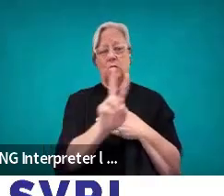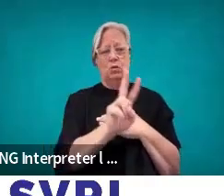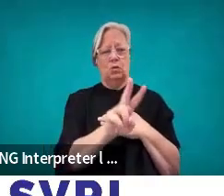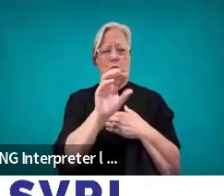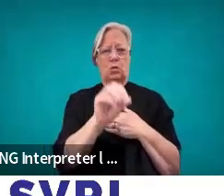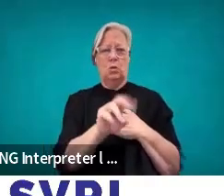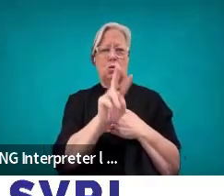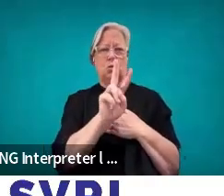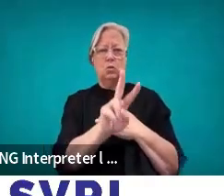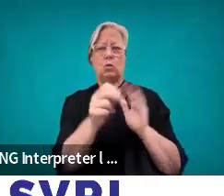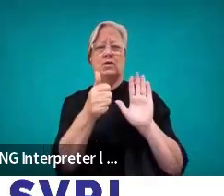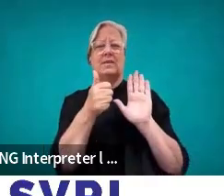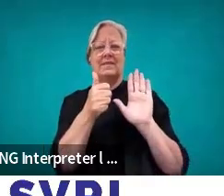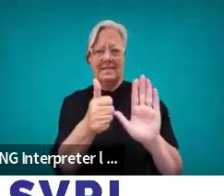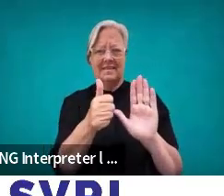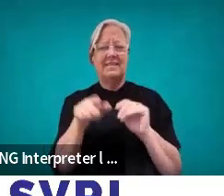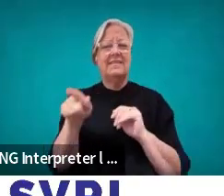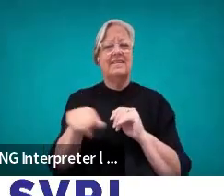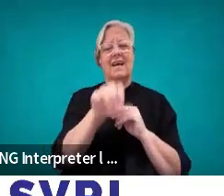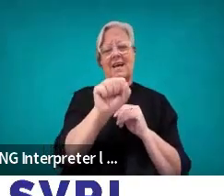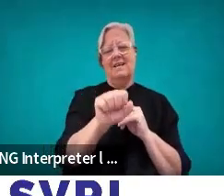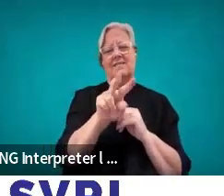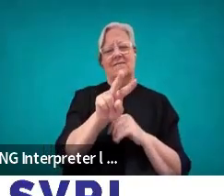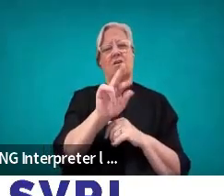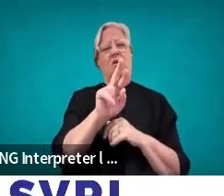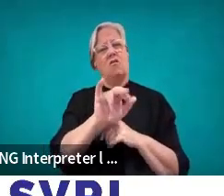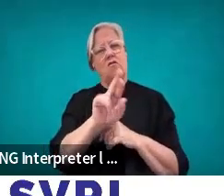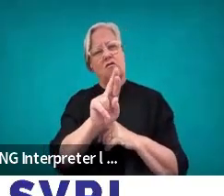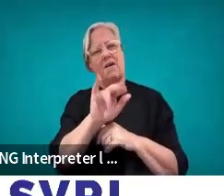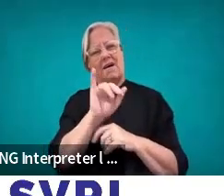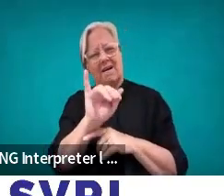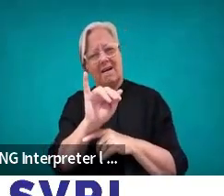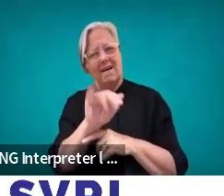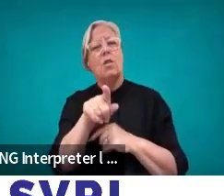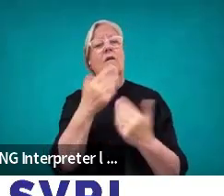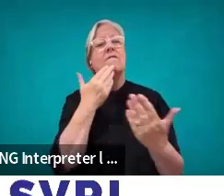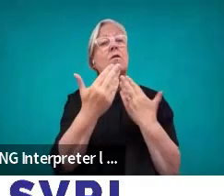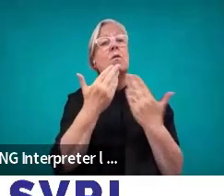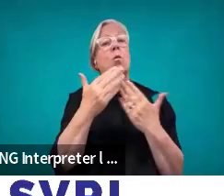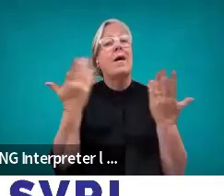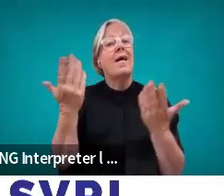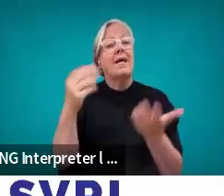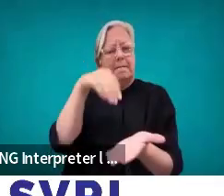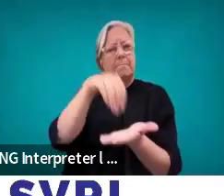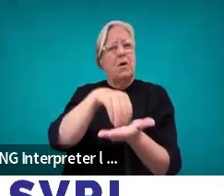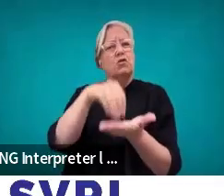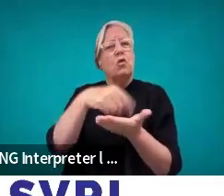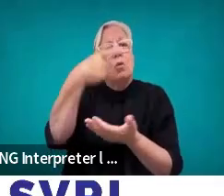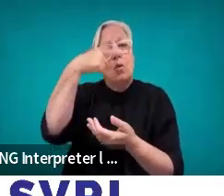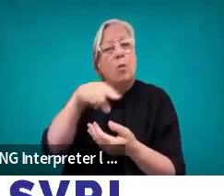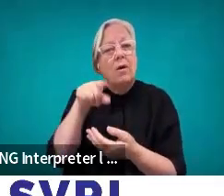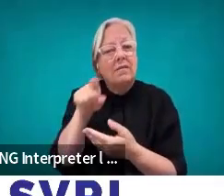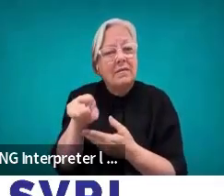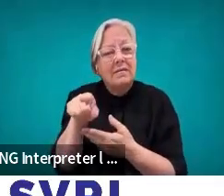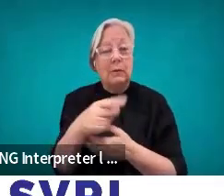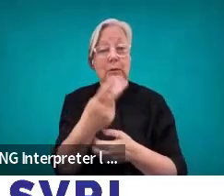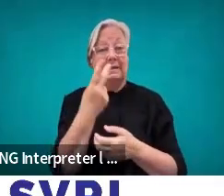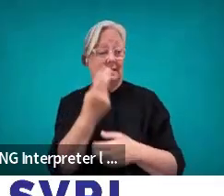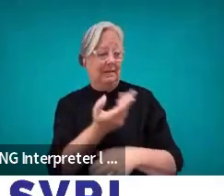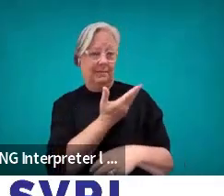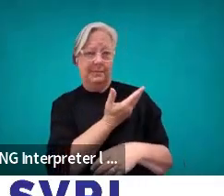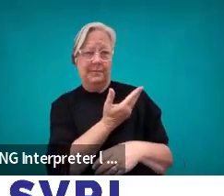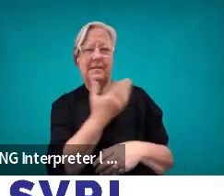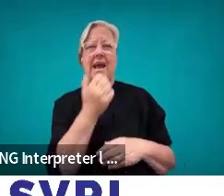Bangkok. So you'll see the slide on the screen. I share some of the very important milestones